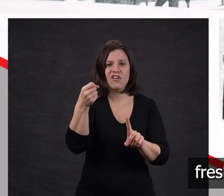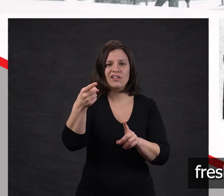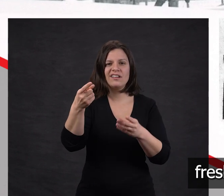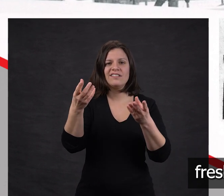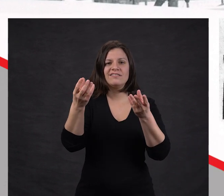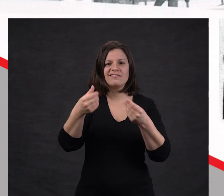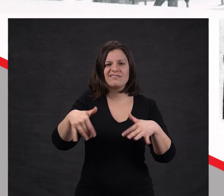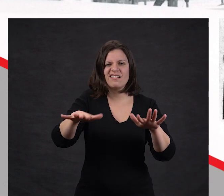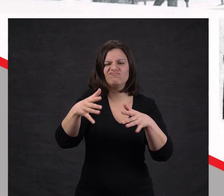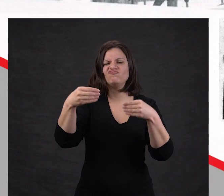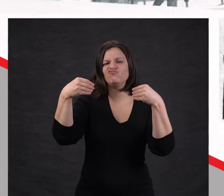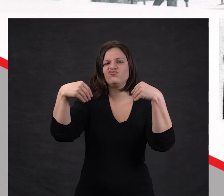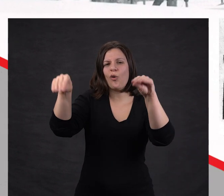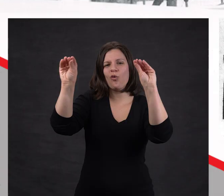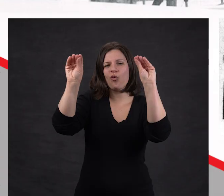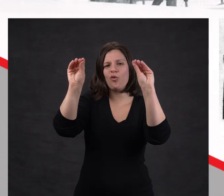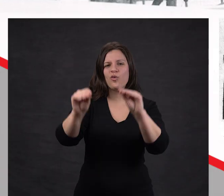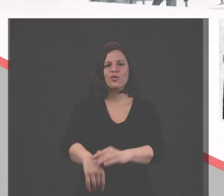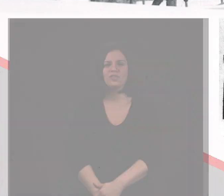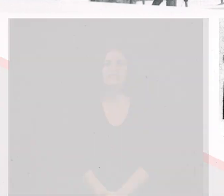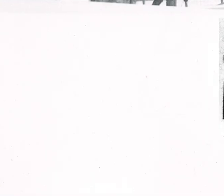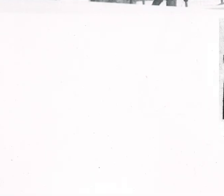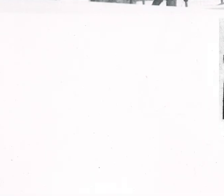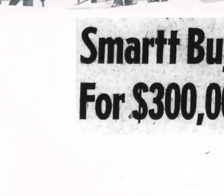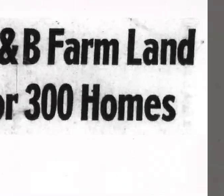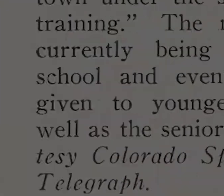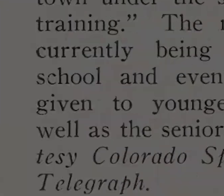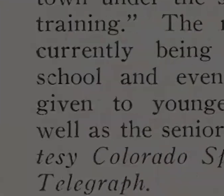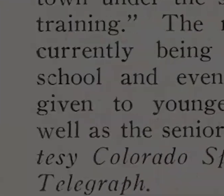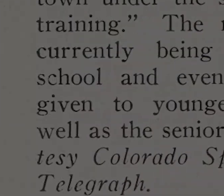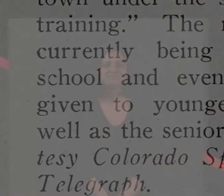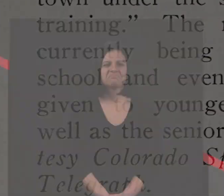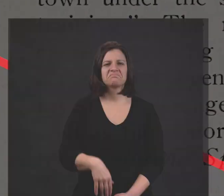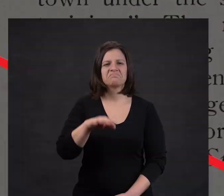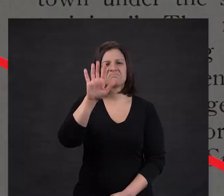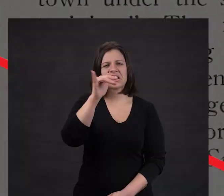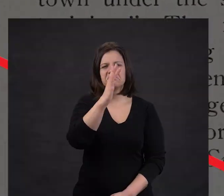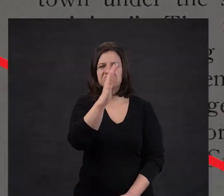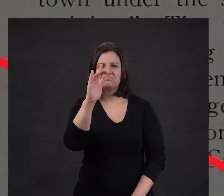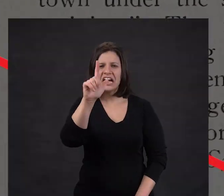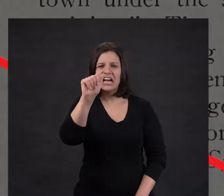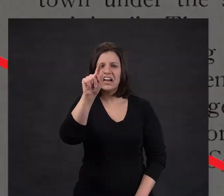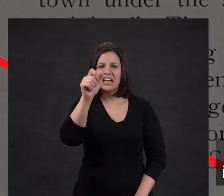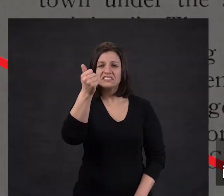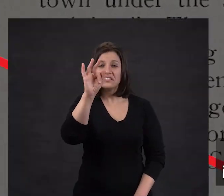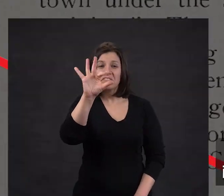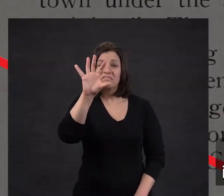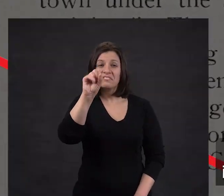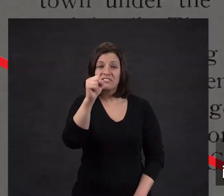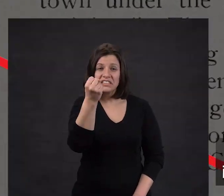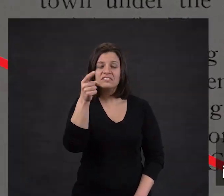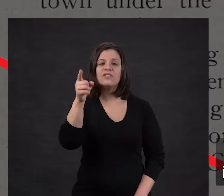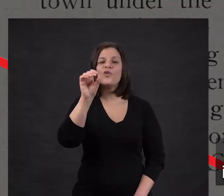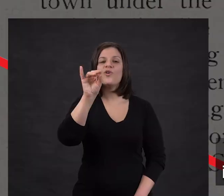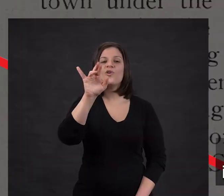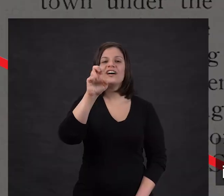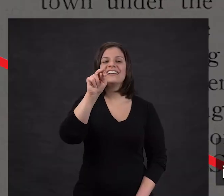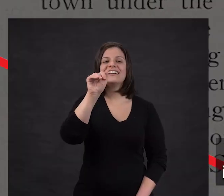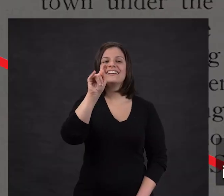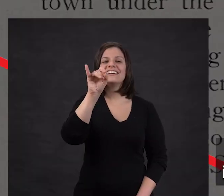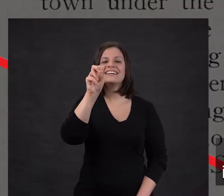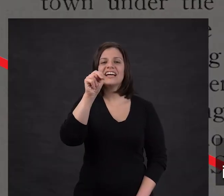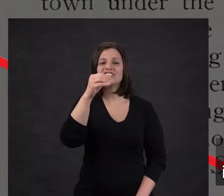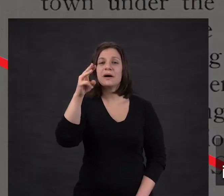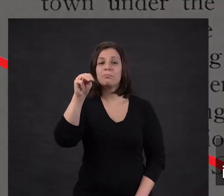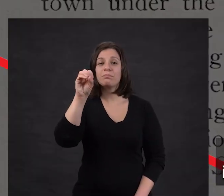News headline. the land was sold. Two photos of students walking with long canes. By the late 1950s, orientation and mobility instruction